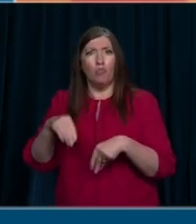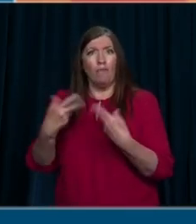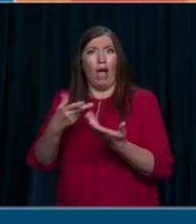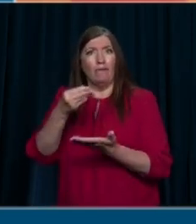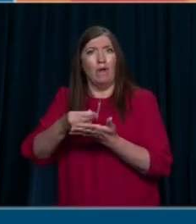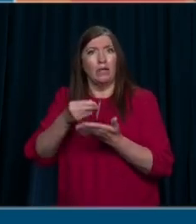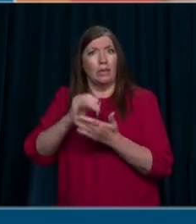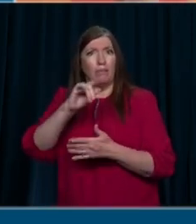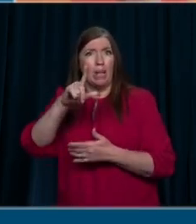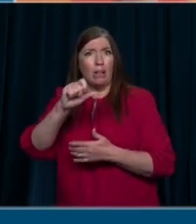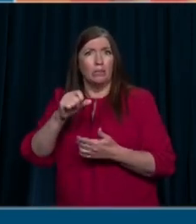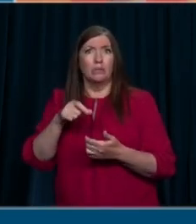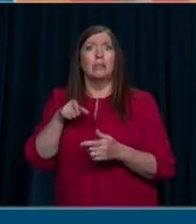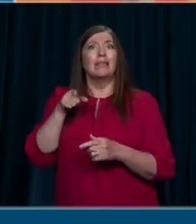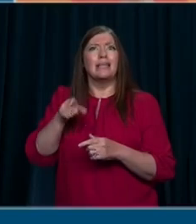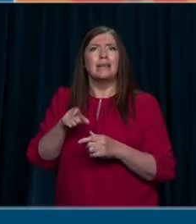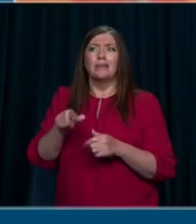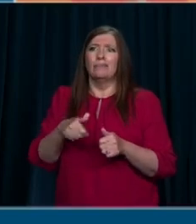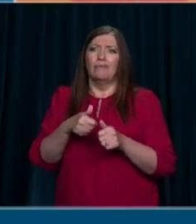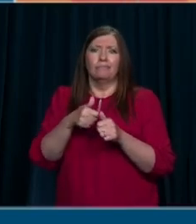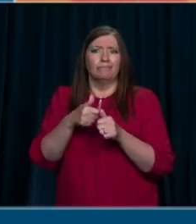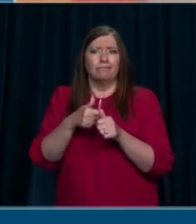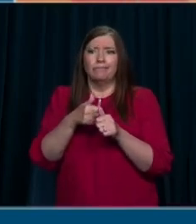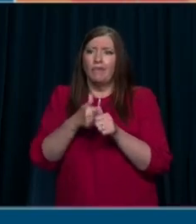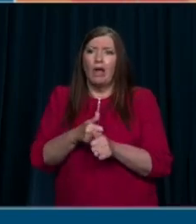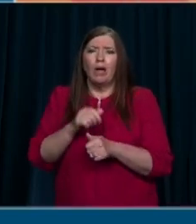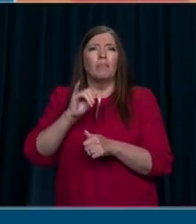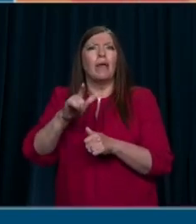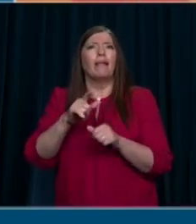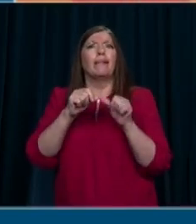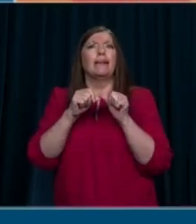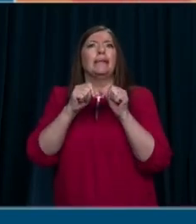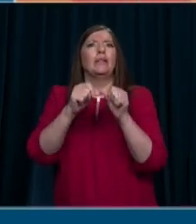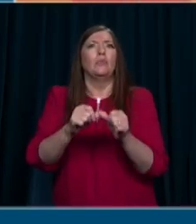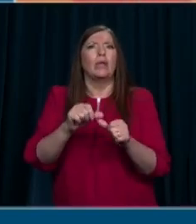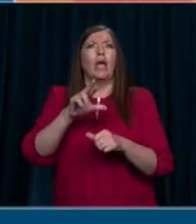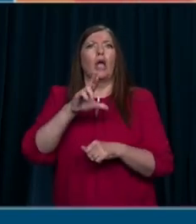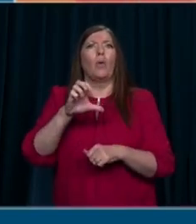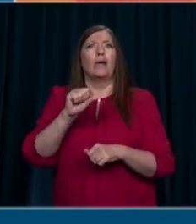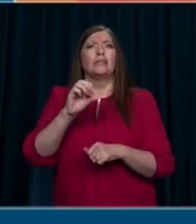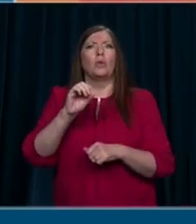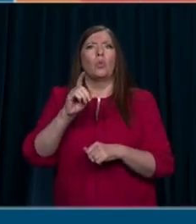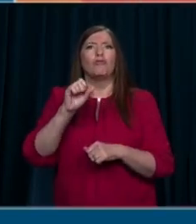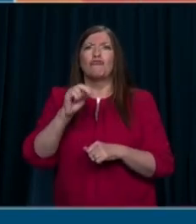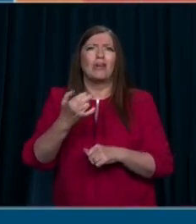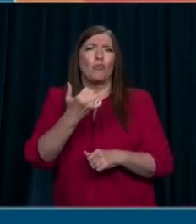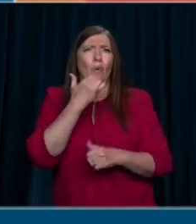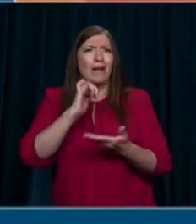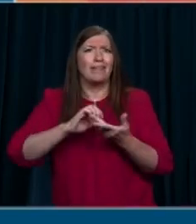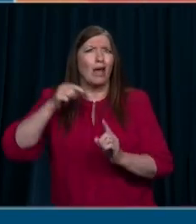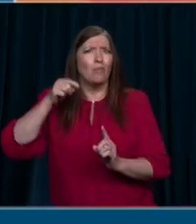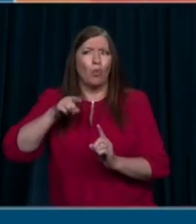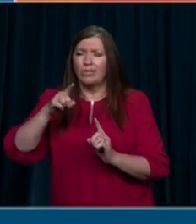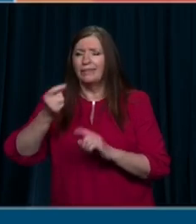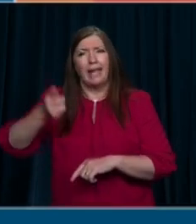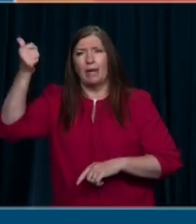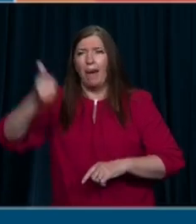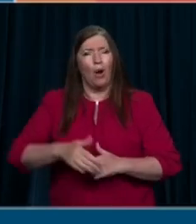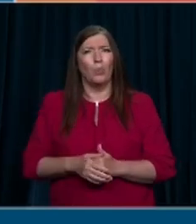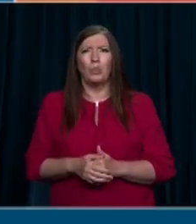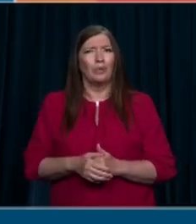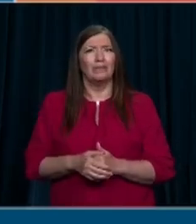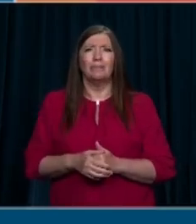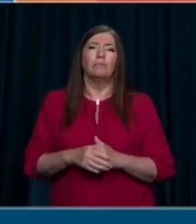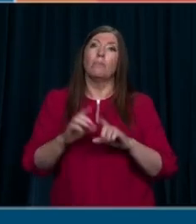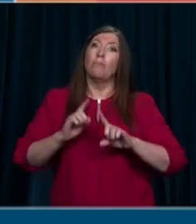a bill, continuing resolution. Wrong. At that point, he should be taken out.